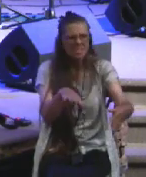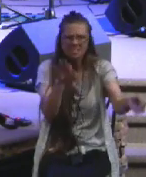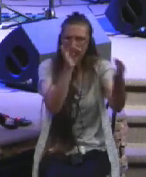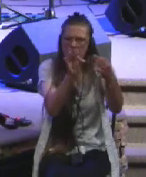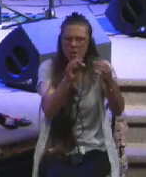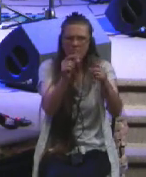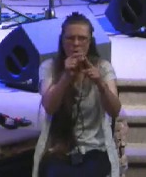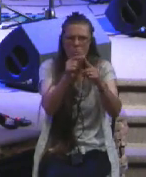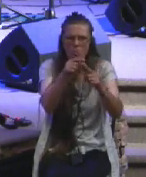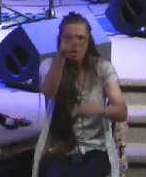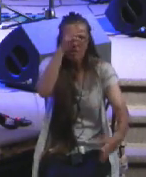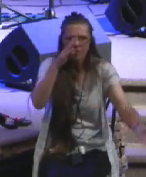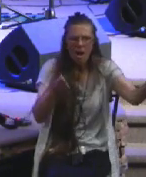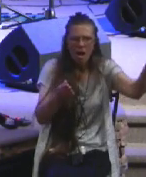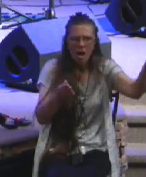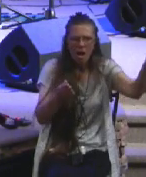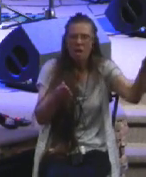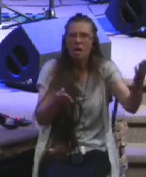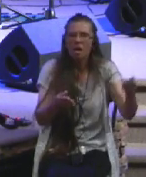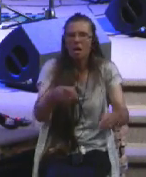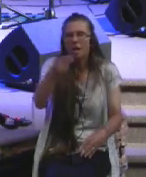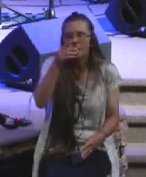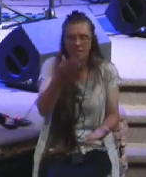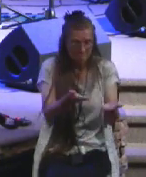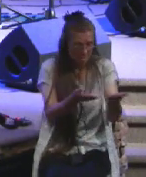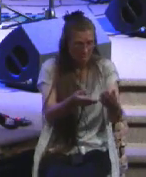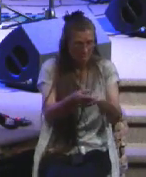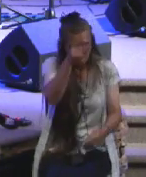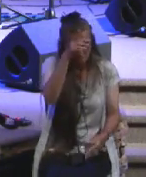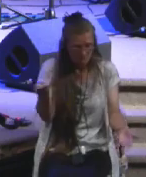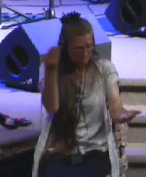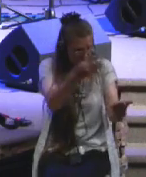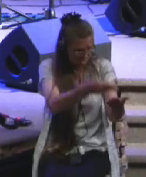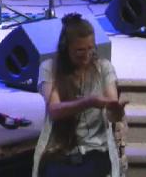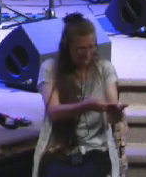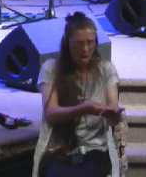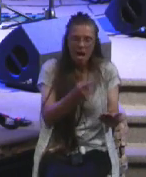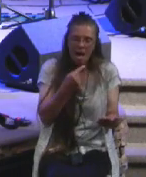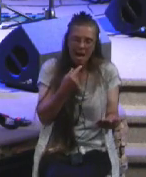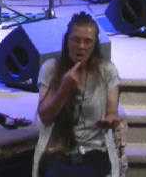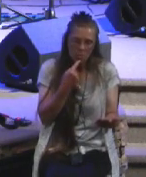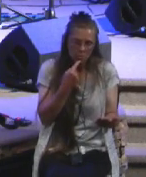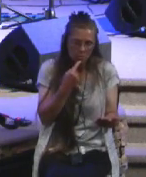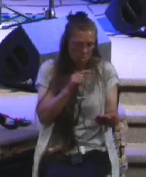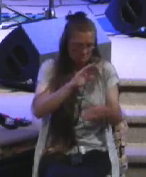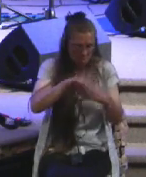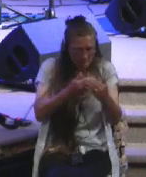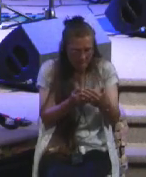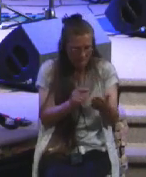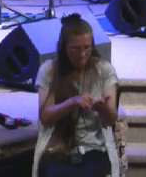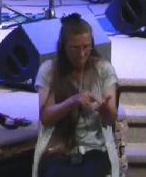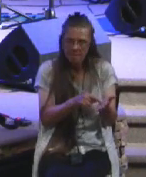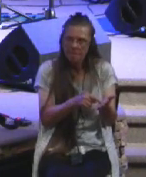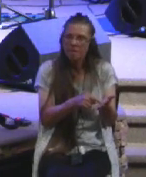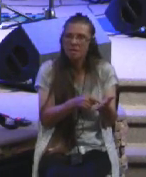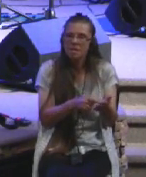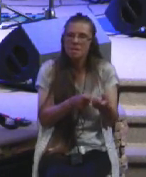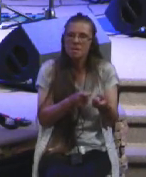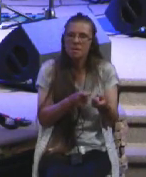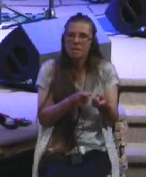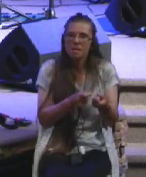of God. And things that God puts in there, and I want to talk to you just specifically, very quickly, about some